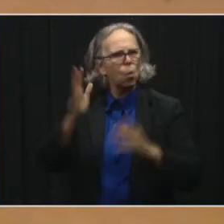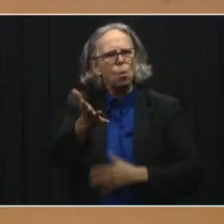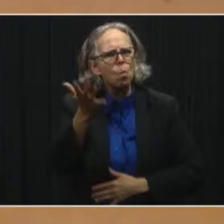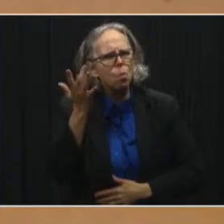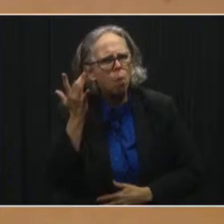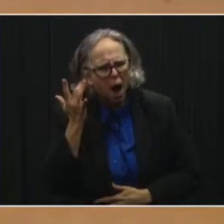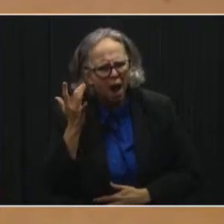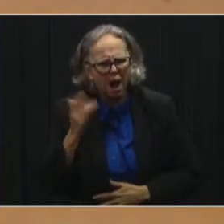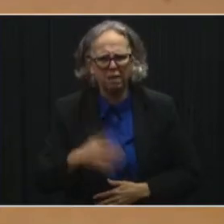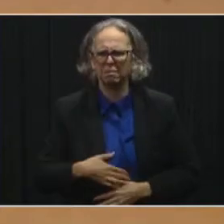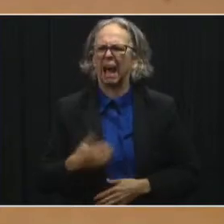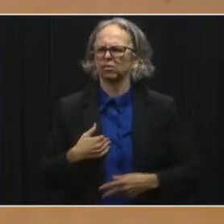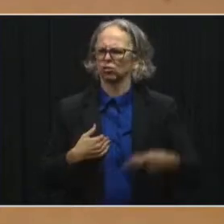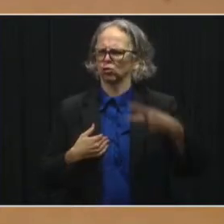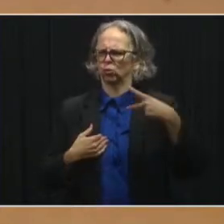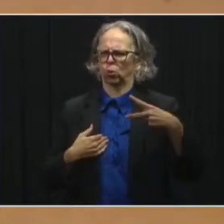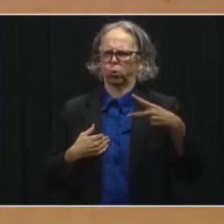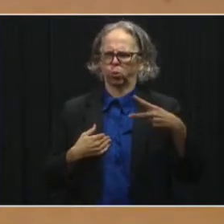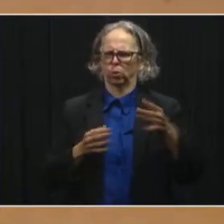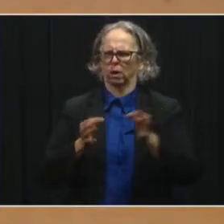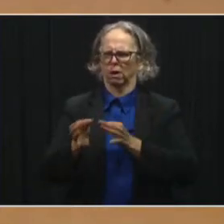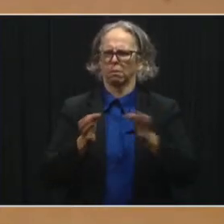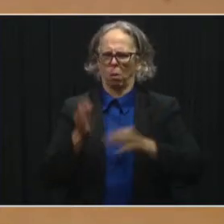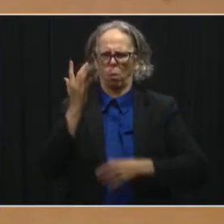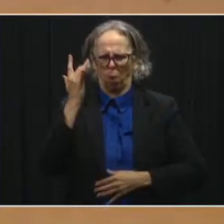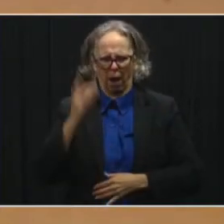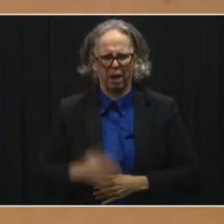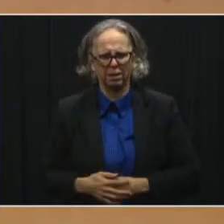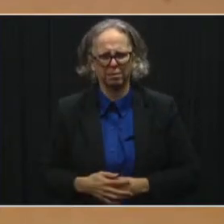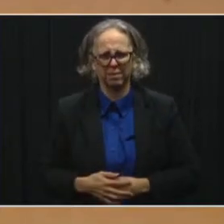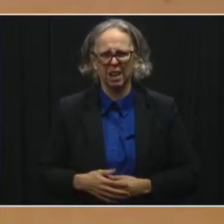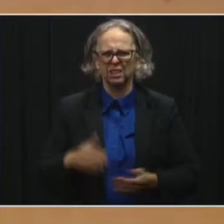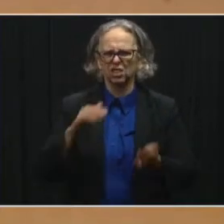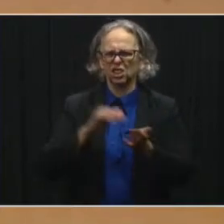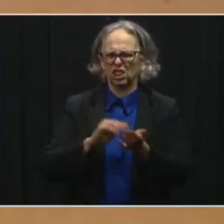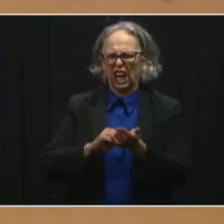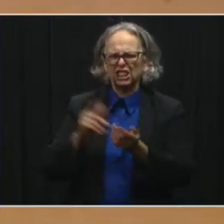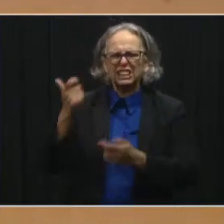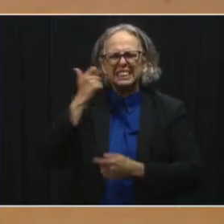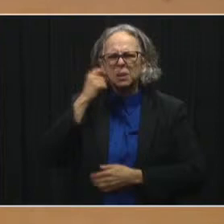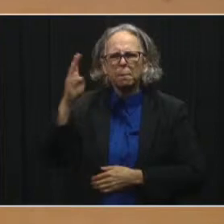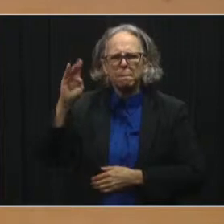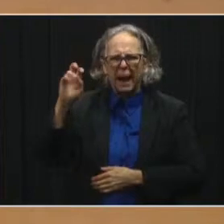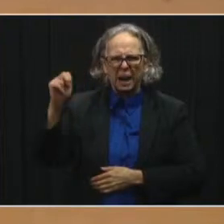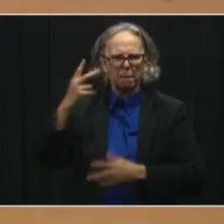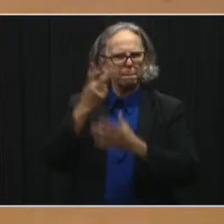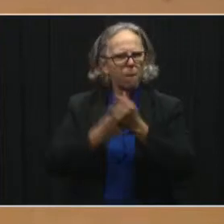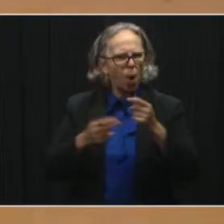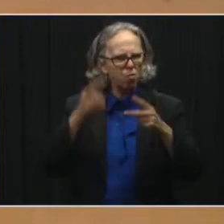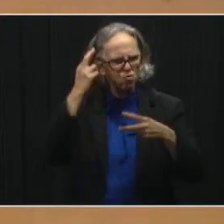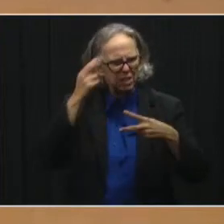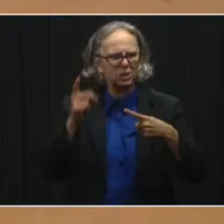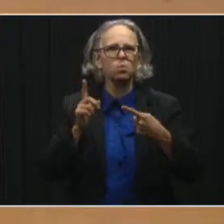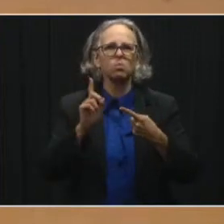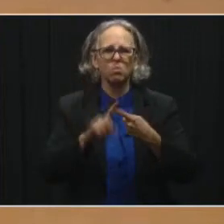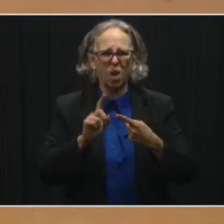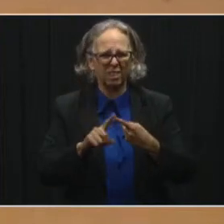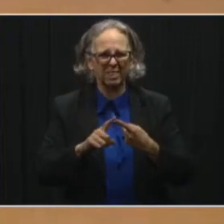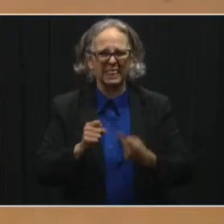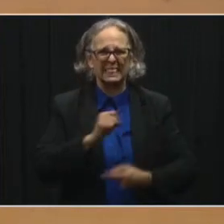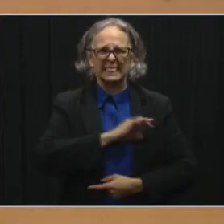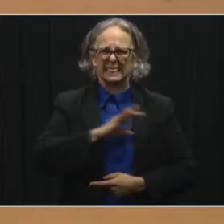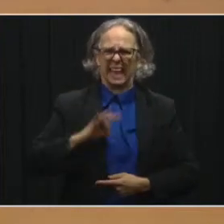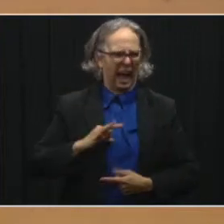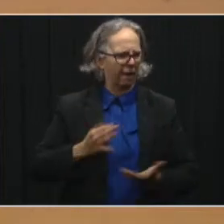big reasons, and Dr. Bennett pointed out both of those reasons. Number one, shortage of staffing. So